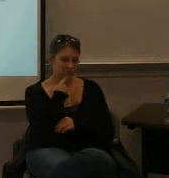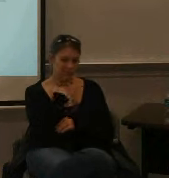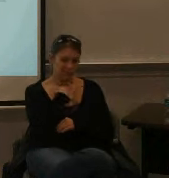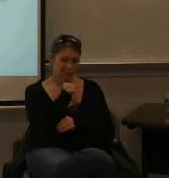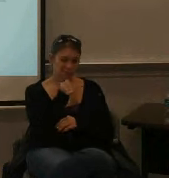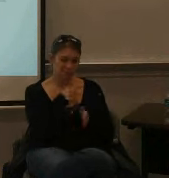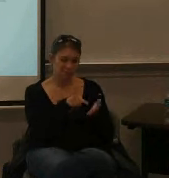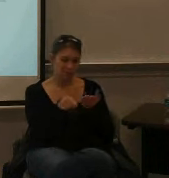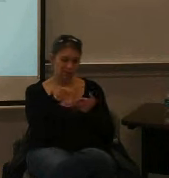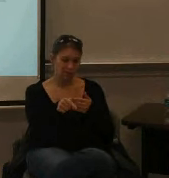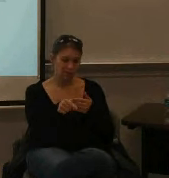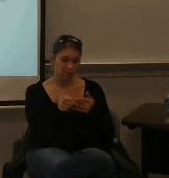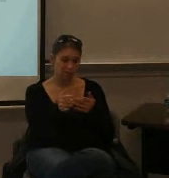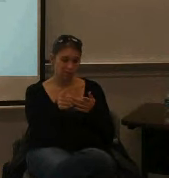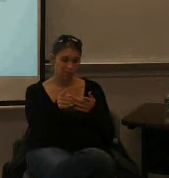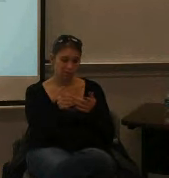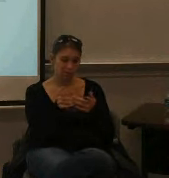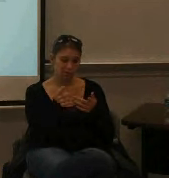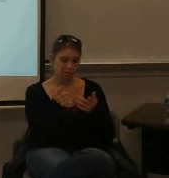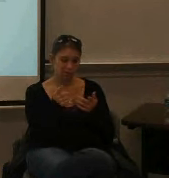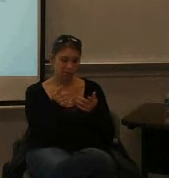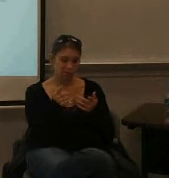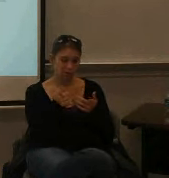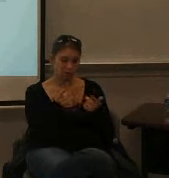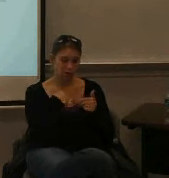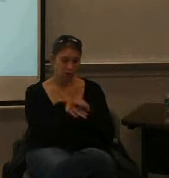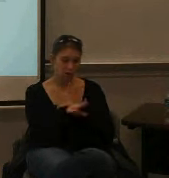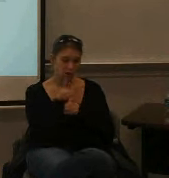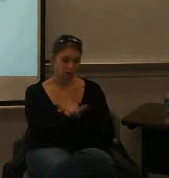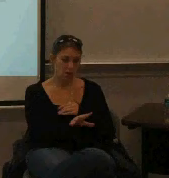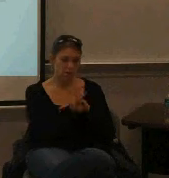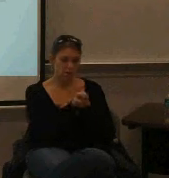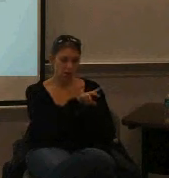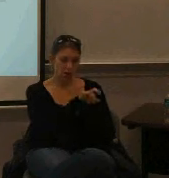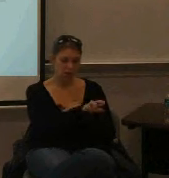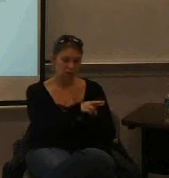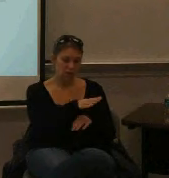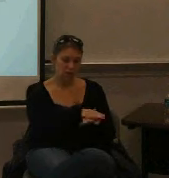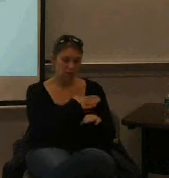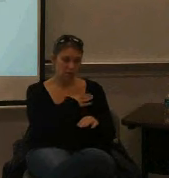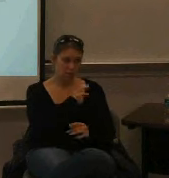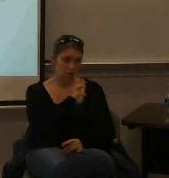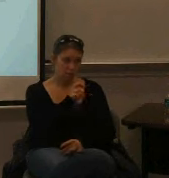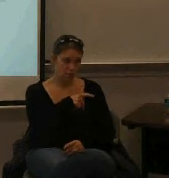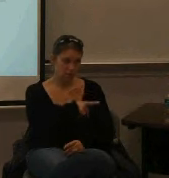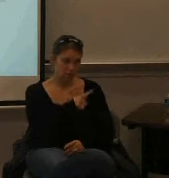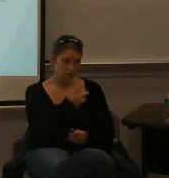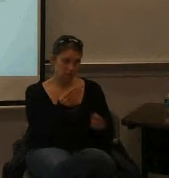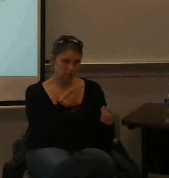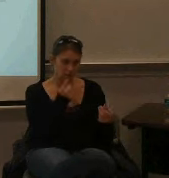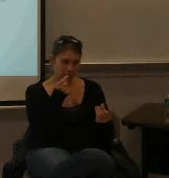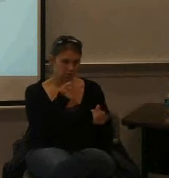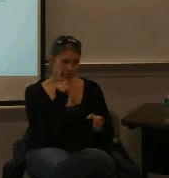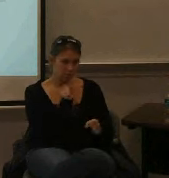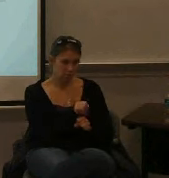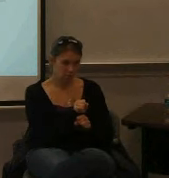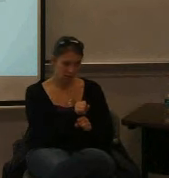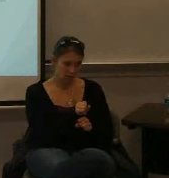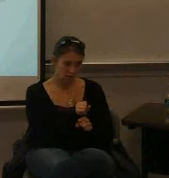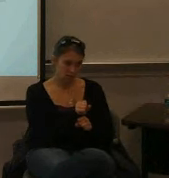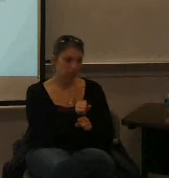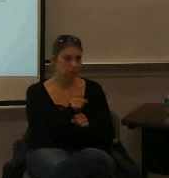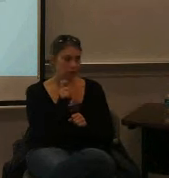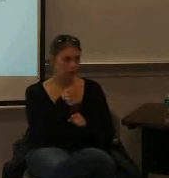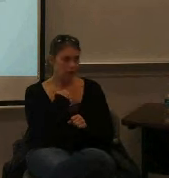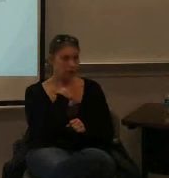gonna stand for lowering fertilizer on my cropland or something like that. So you have to have accountability built into